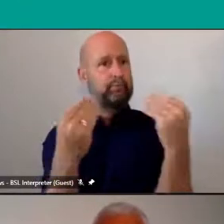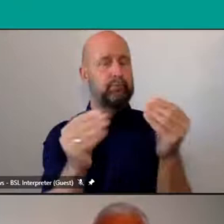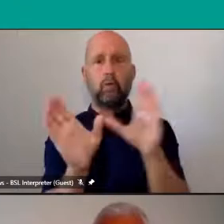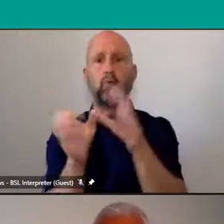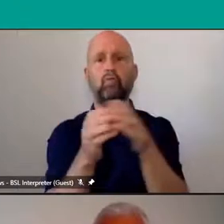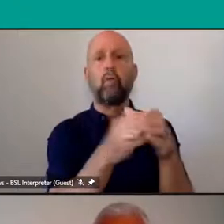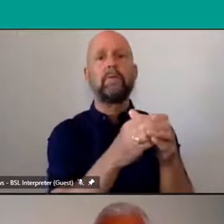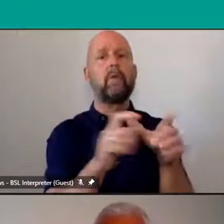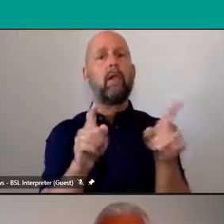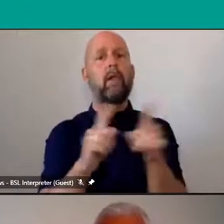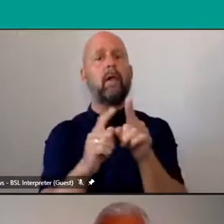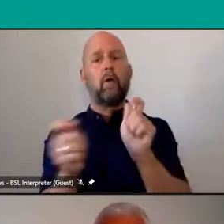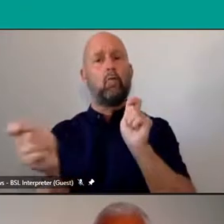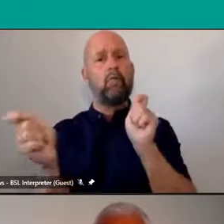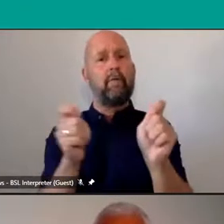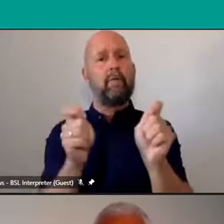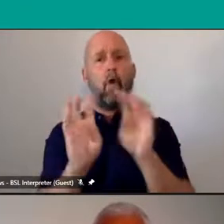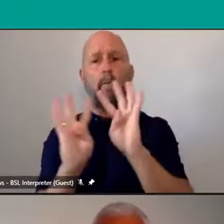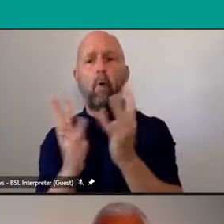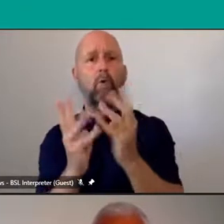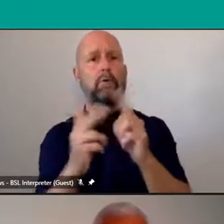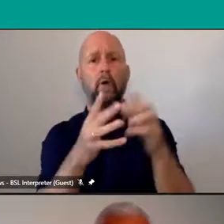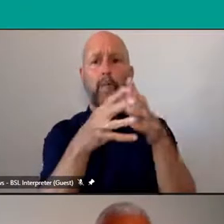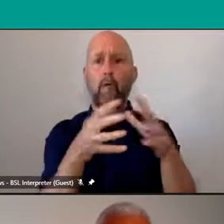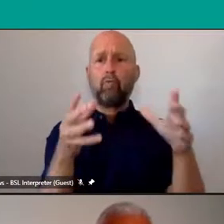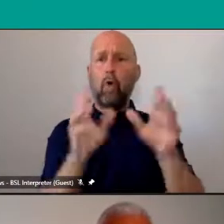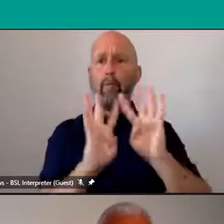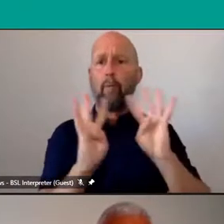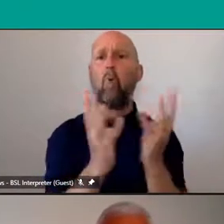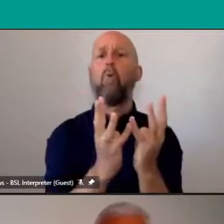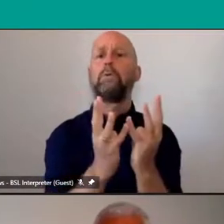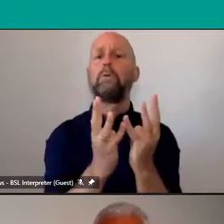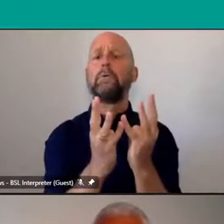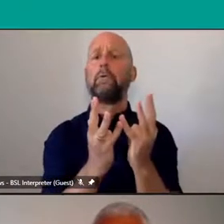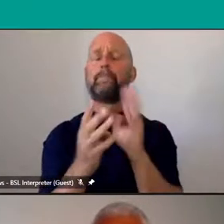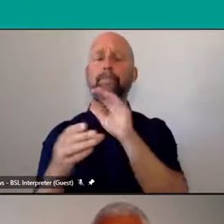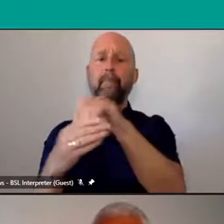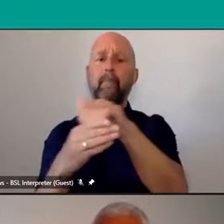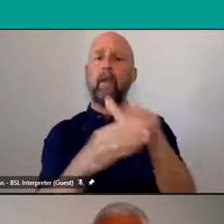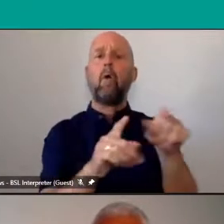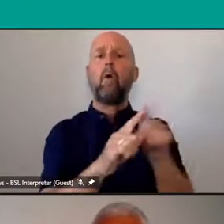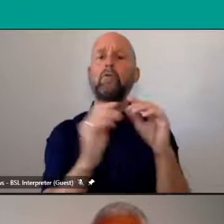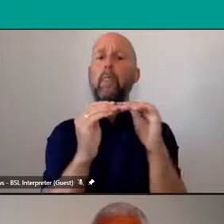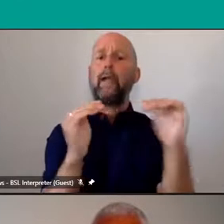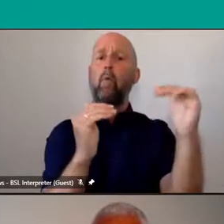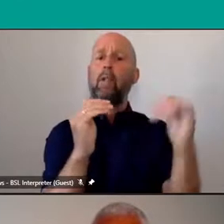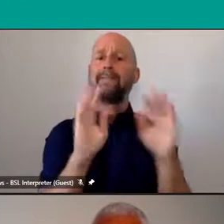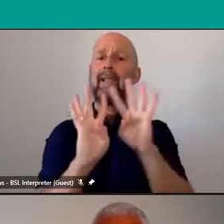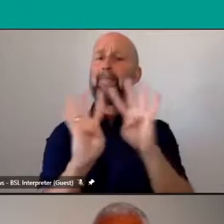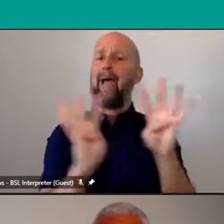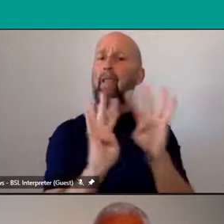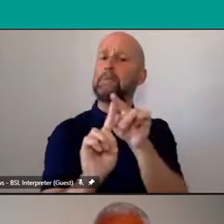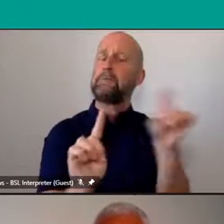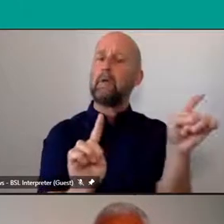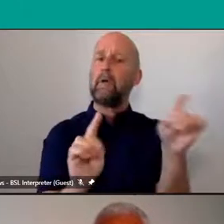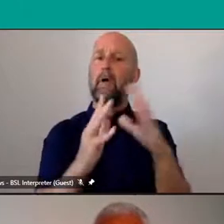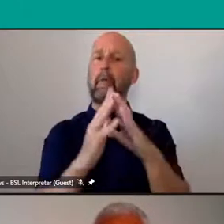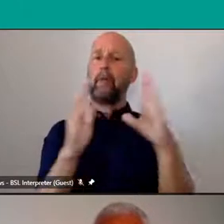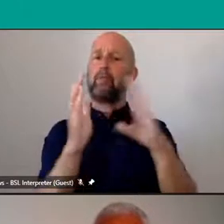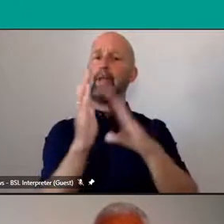the Reform Board, the Growth Board, but also we'll bring it to the Equalities panels, the Greater